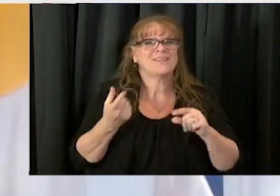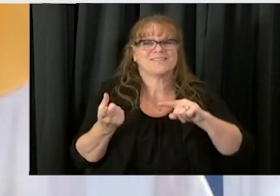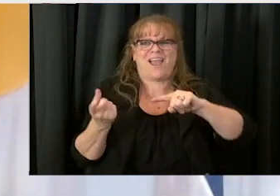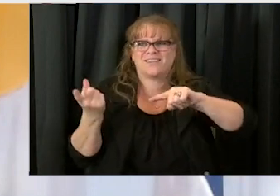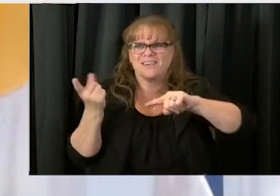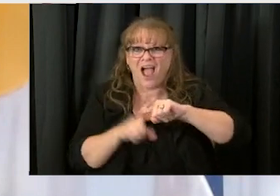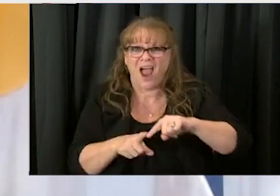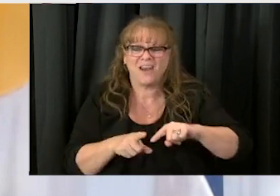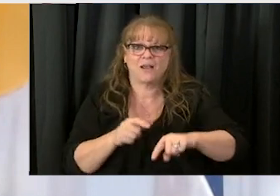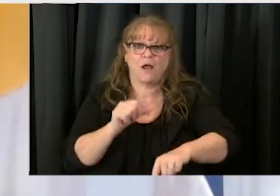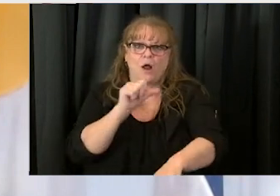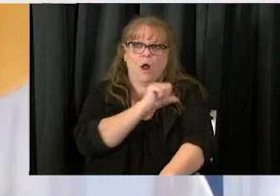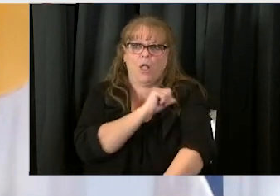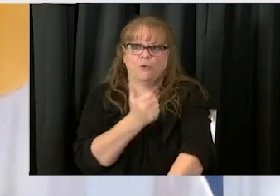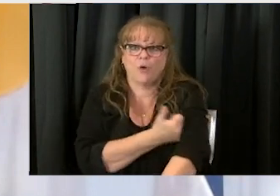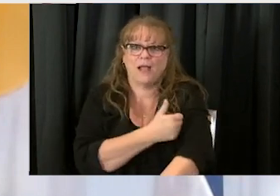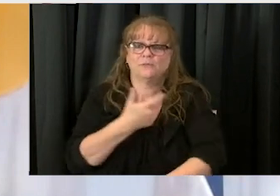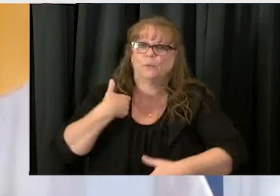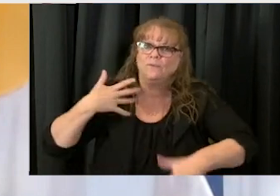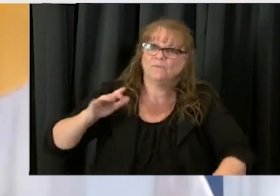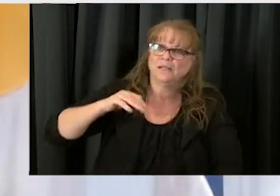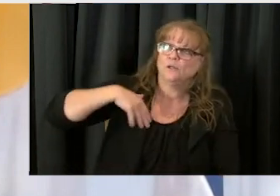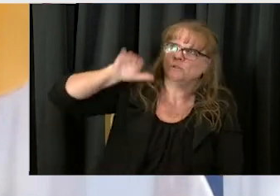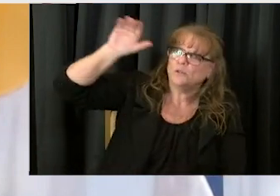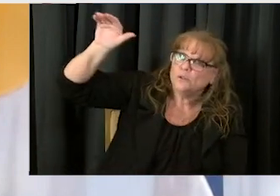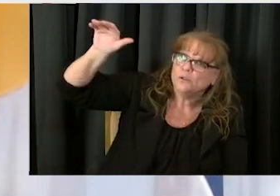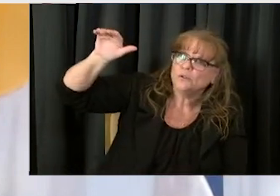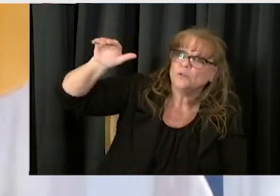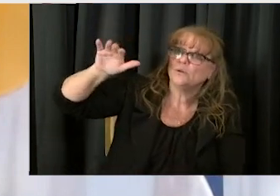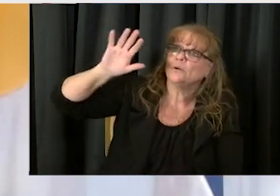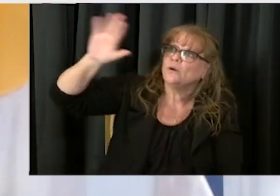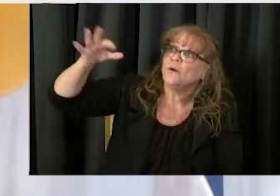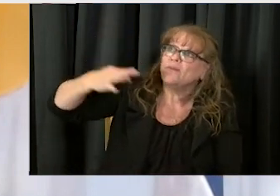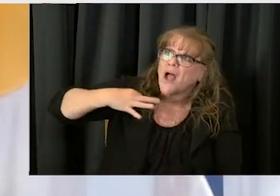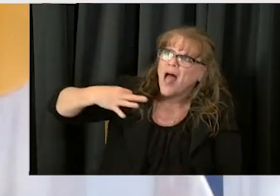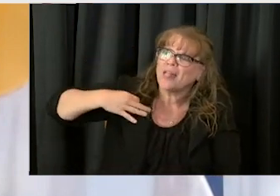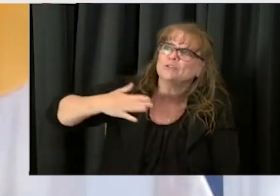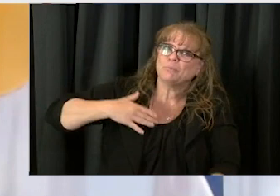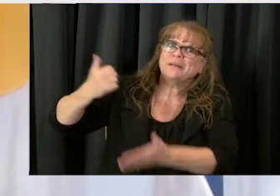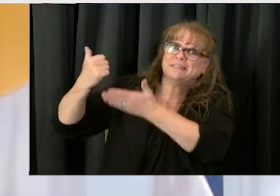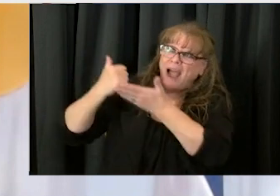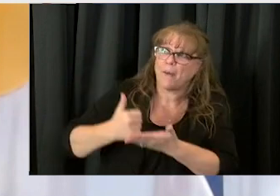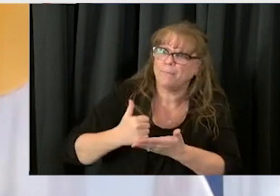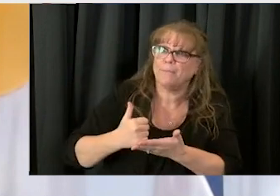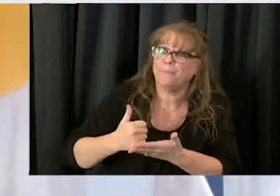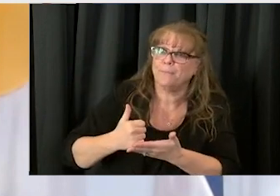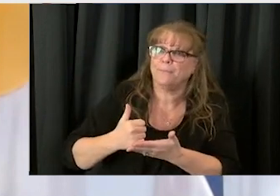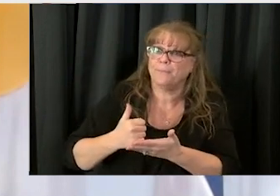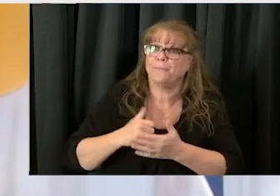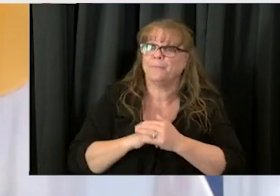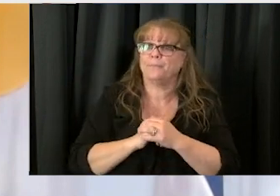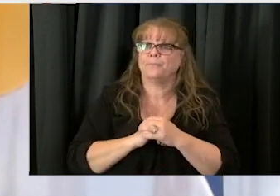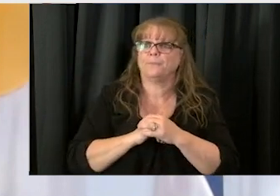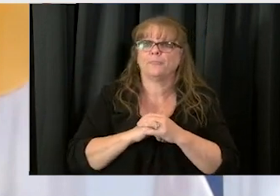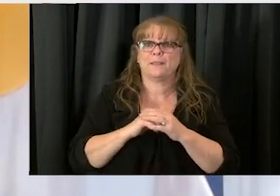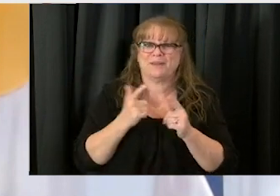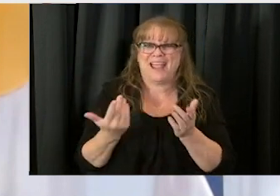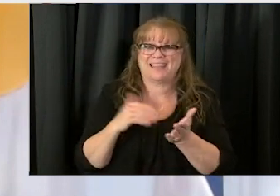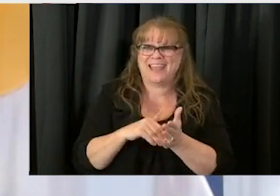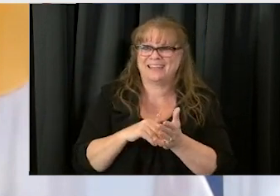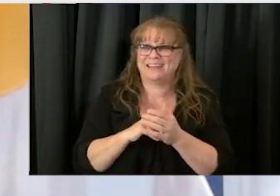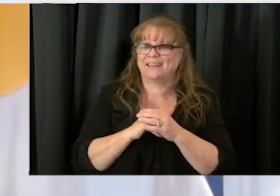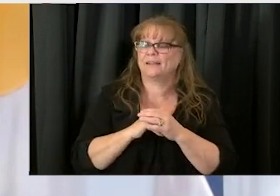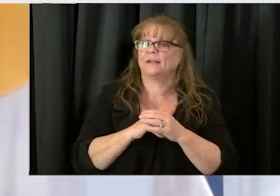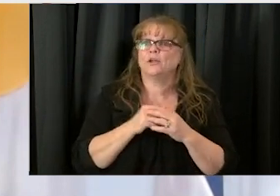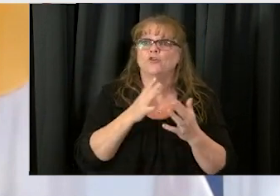if there's complete failure to deliver, we can bypass. But right now, under the contracts that they're being paid for and executing, we do rely